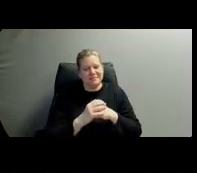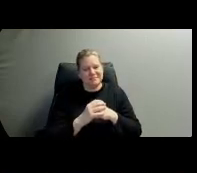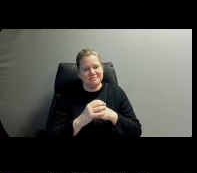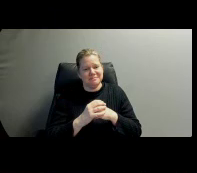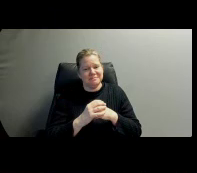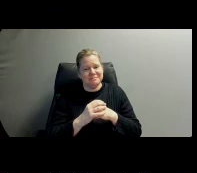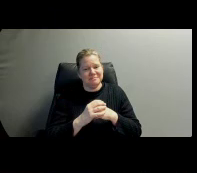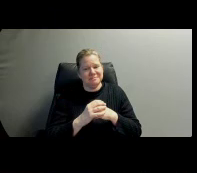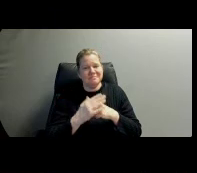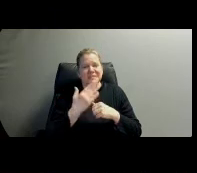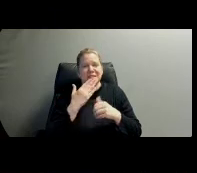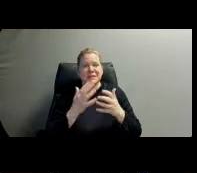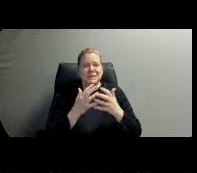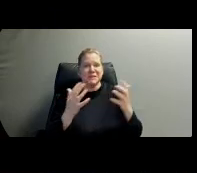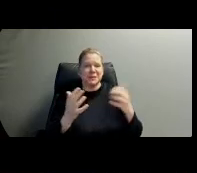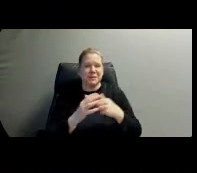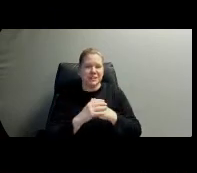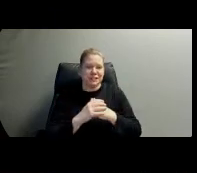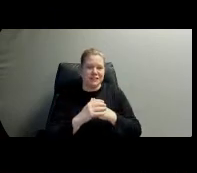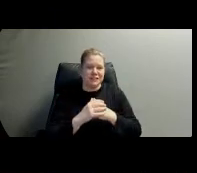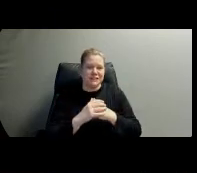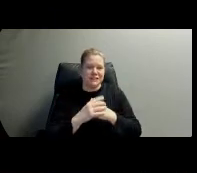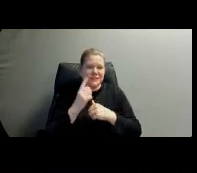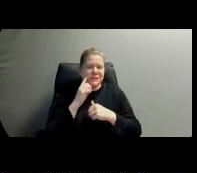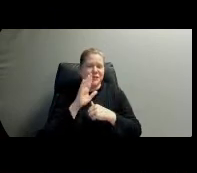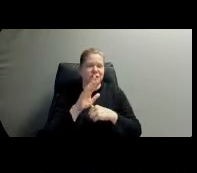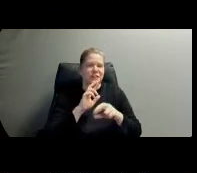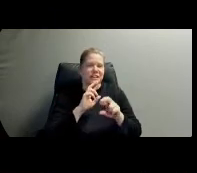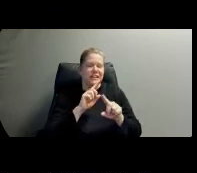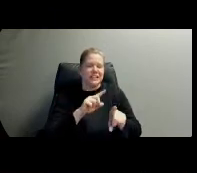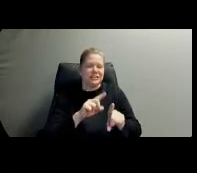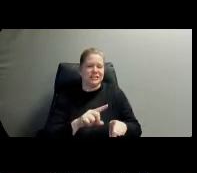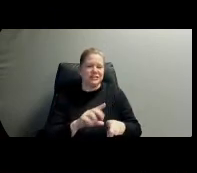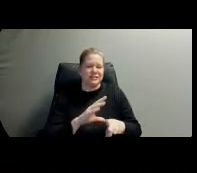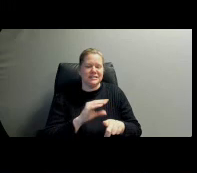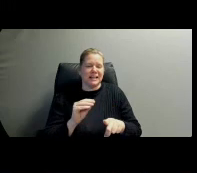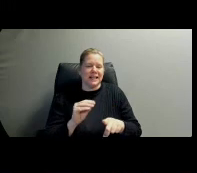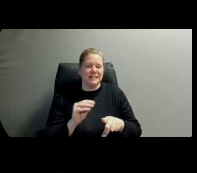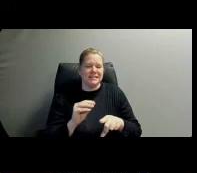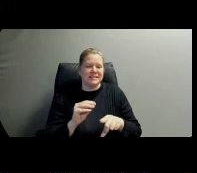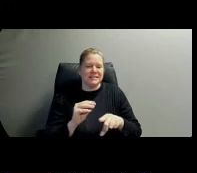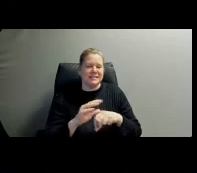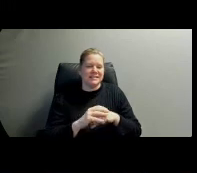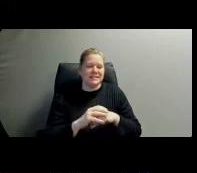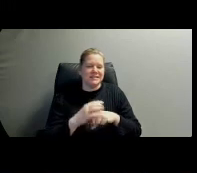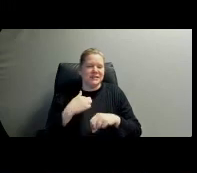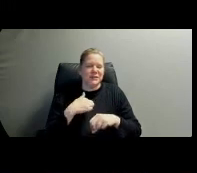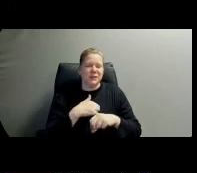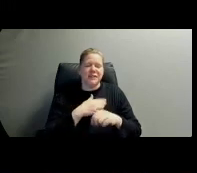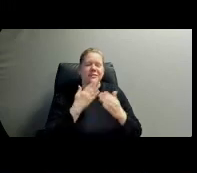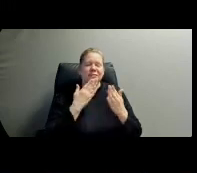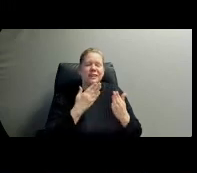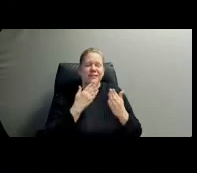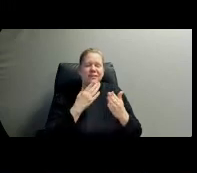yeah, so thank you so much, Aishwarya, for your answers about these questions, and we are so grateful to have you as